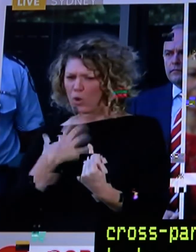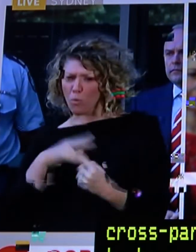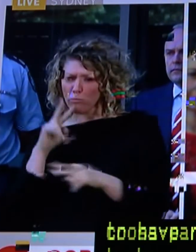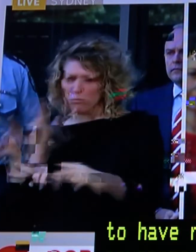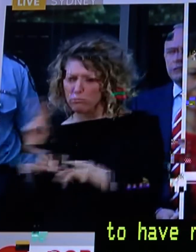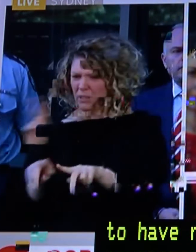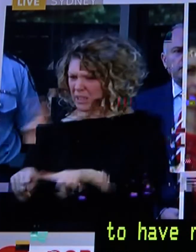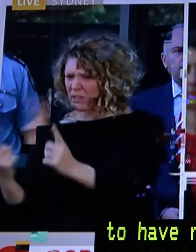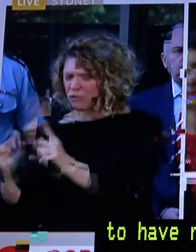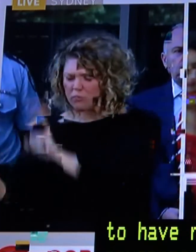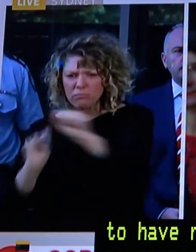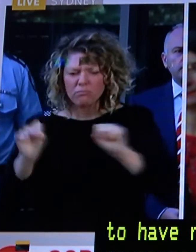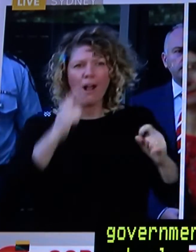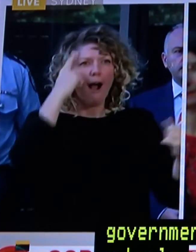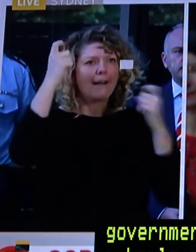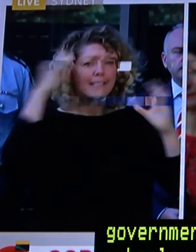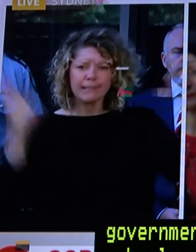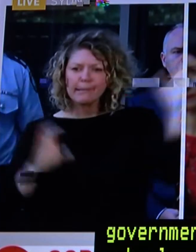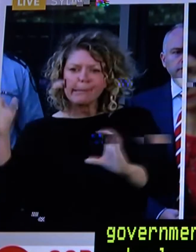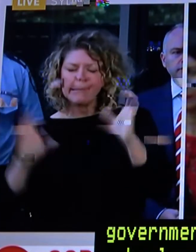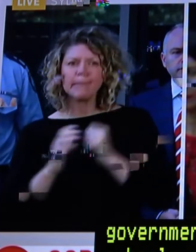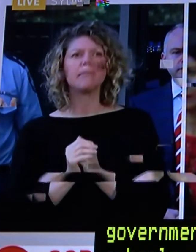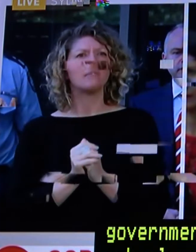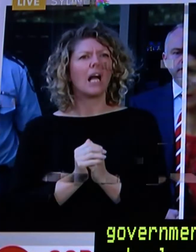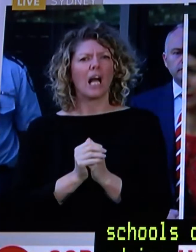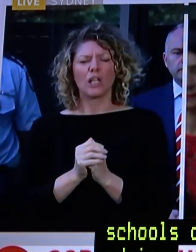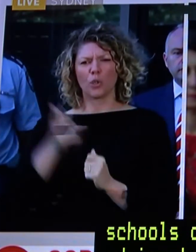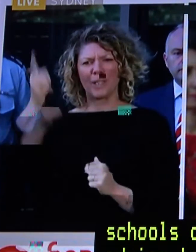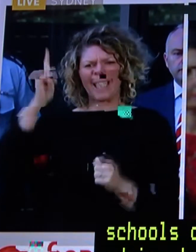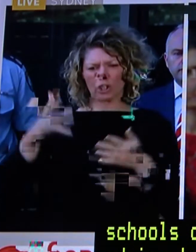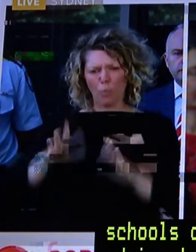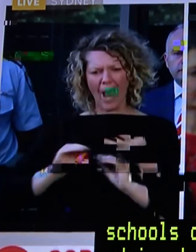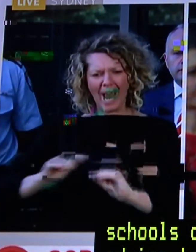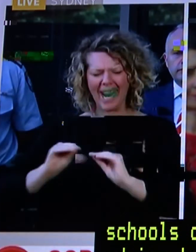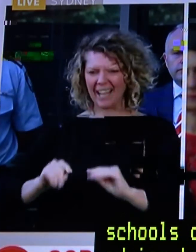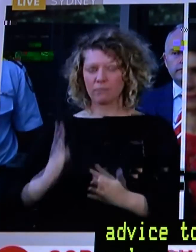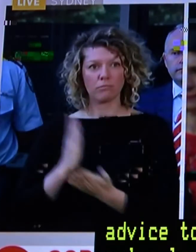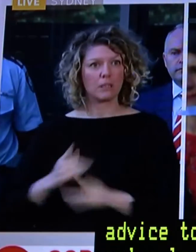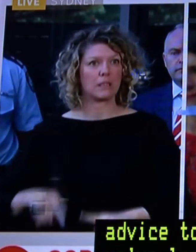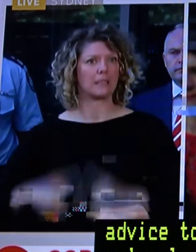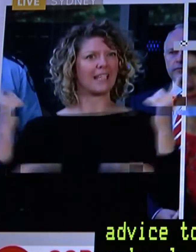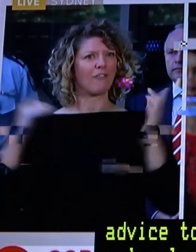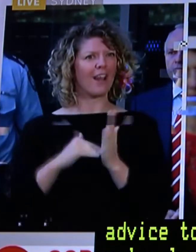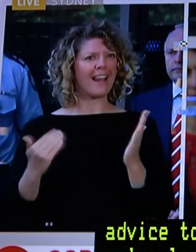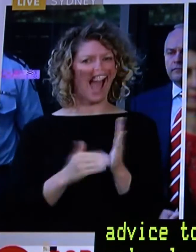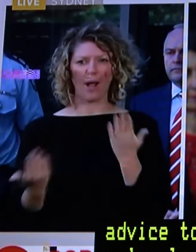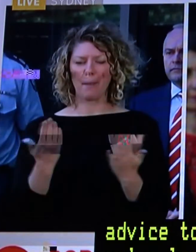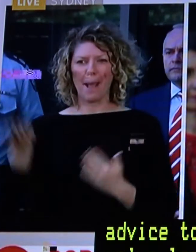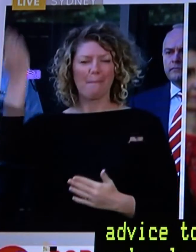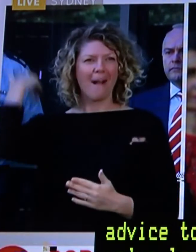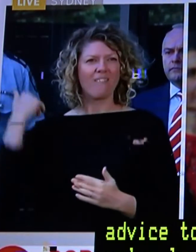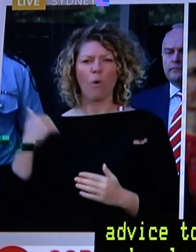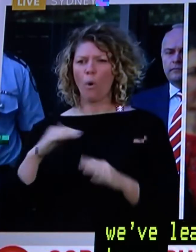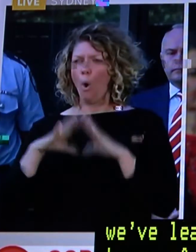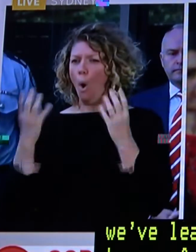learned during this process, what we can do in terms of our teaching pedagogy and practice moving forward, because I think so much that we've learned with